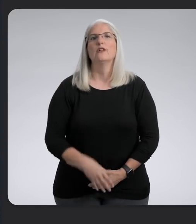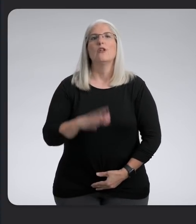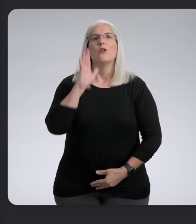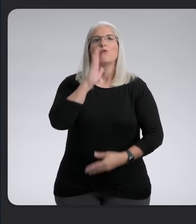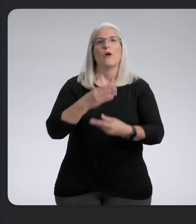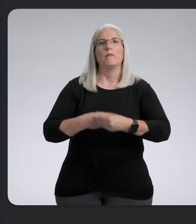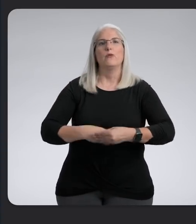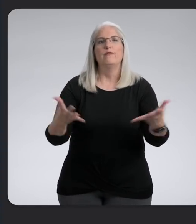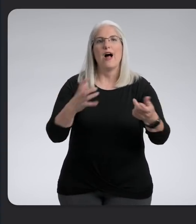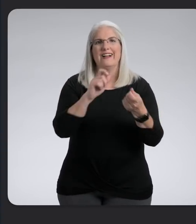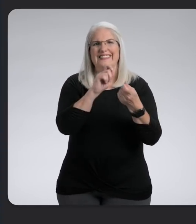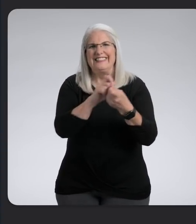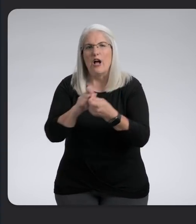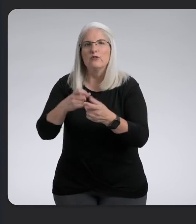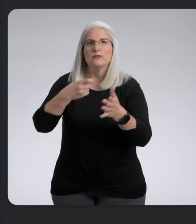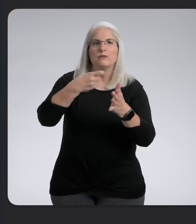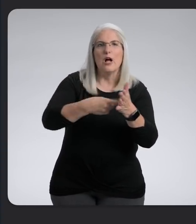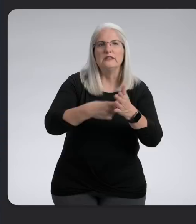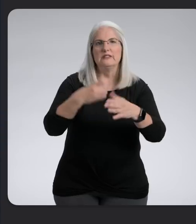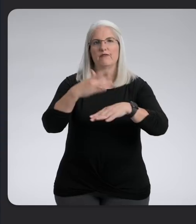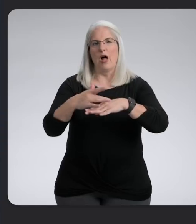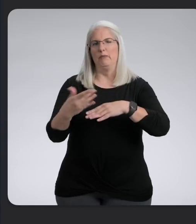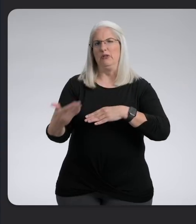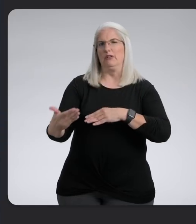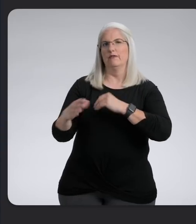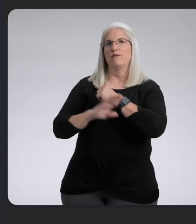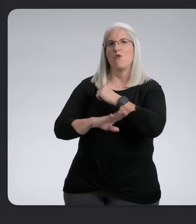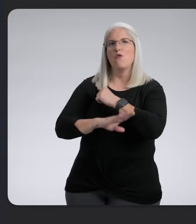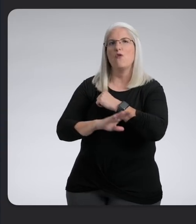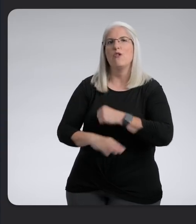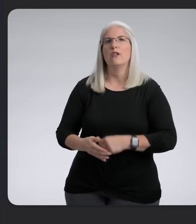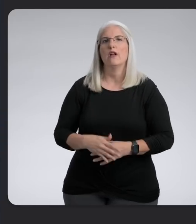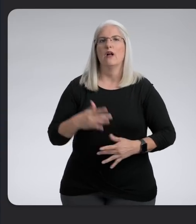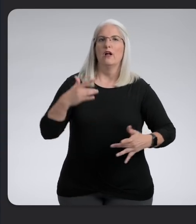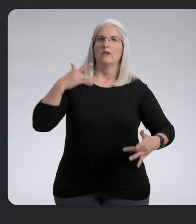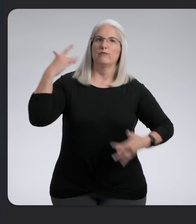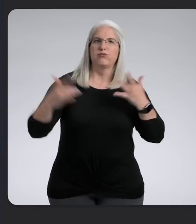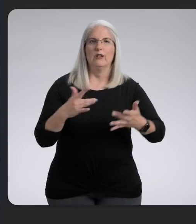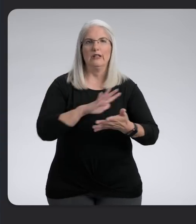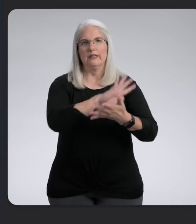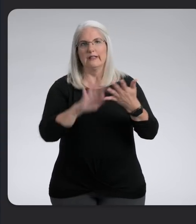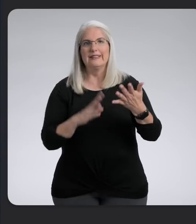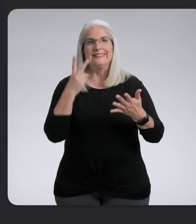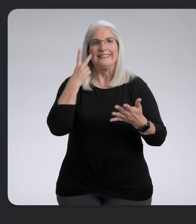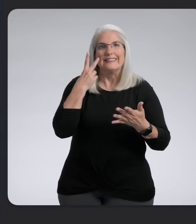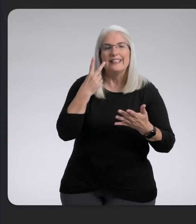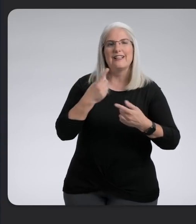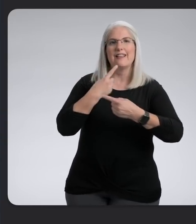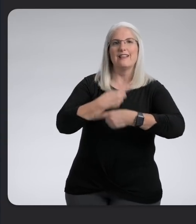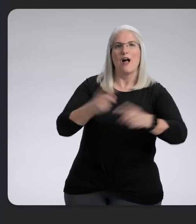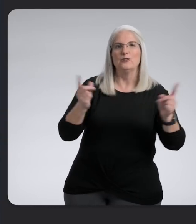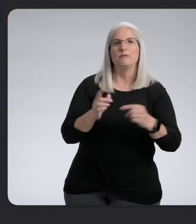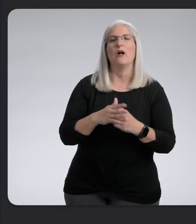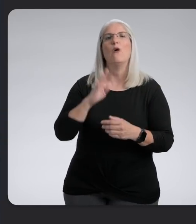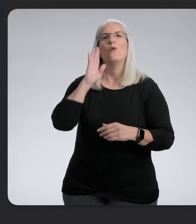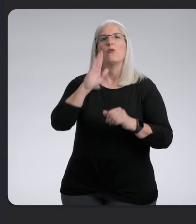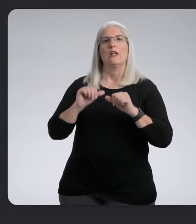fall. We're really excited about these announcements, and these are just some of the highlights. We continue to innovate with